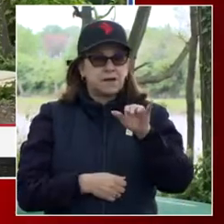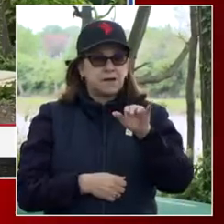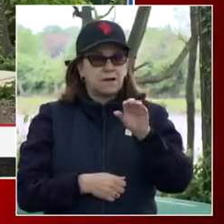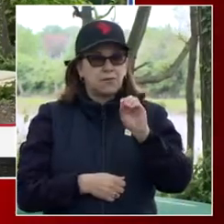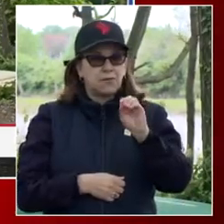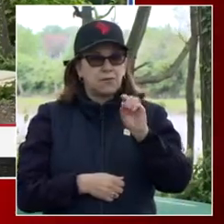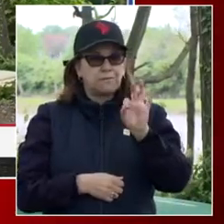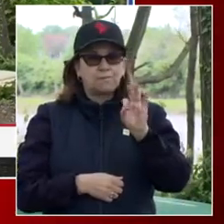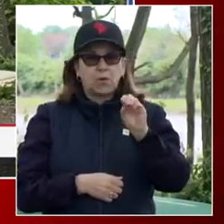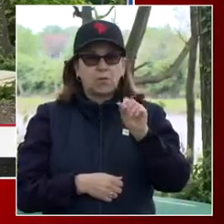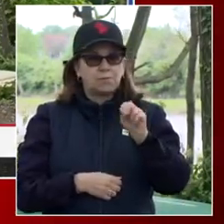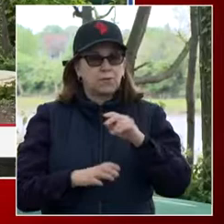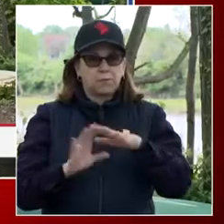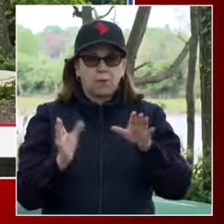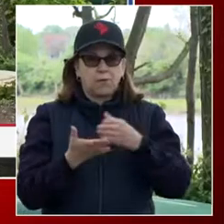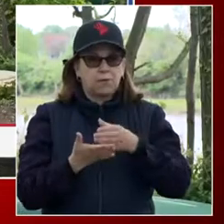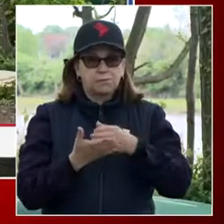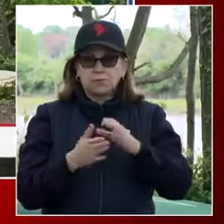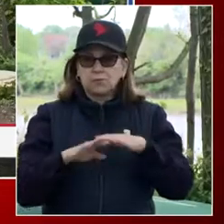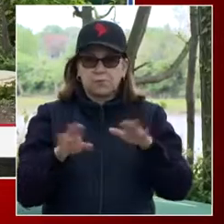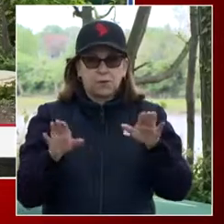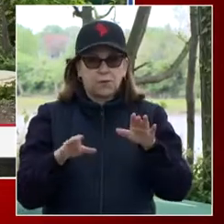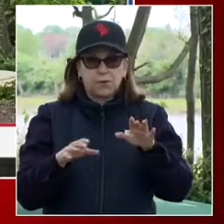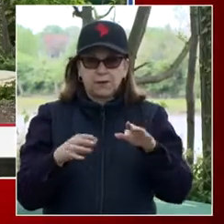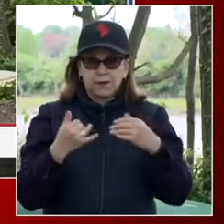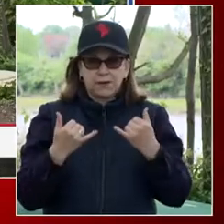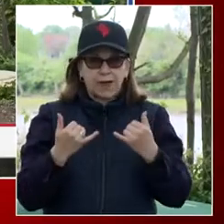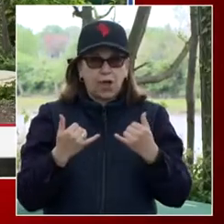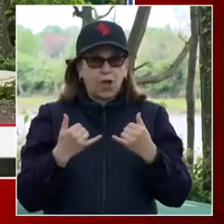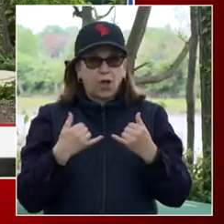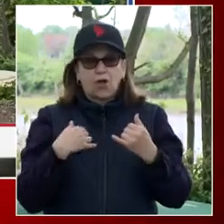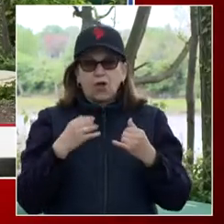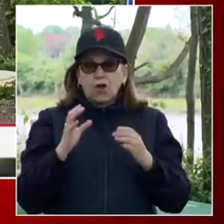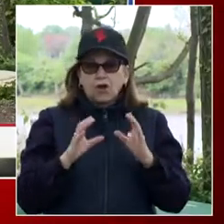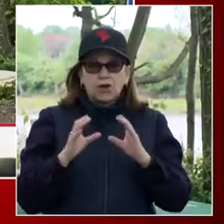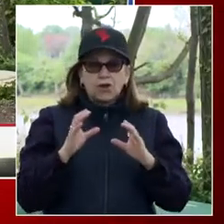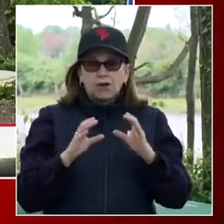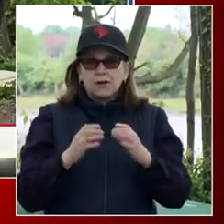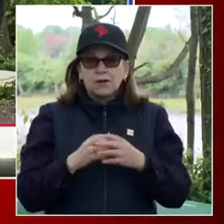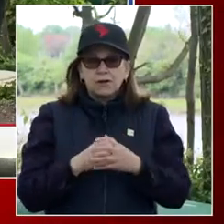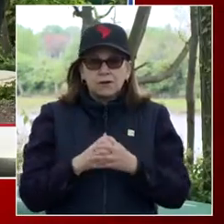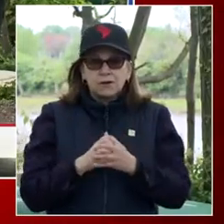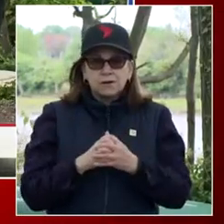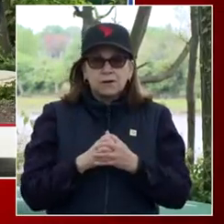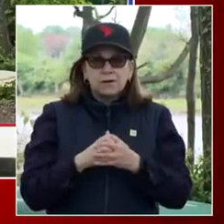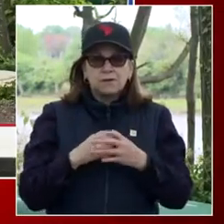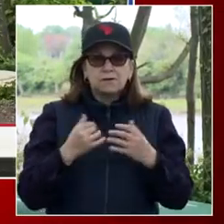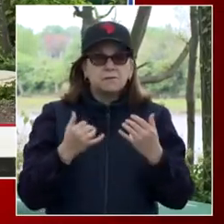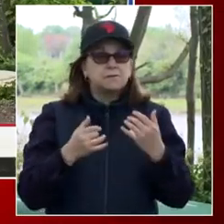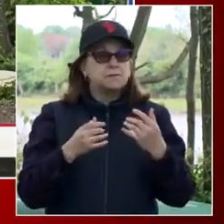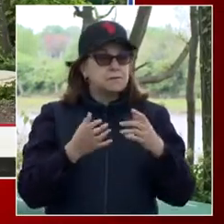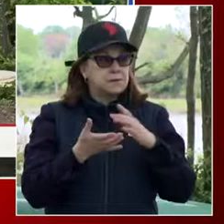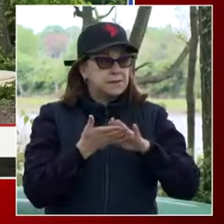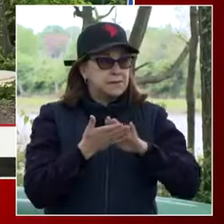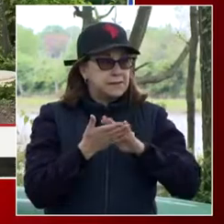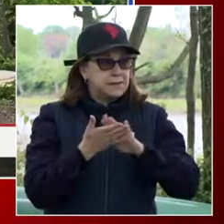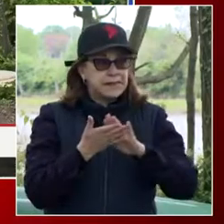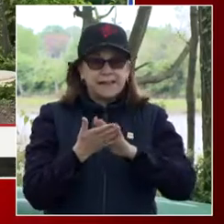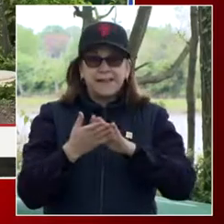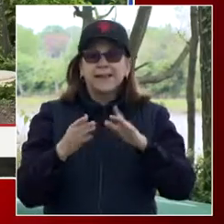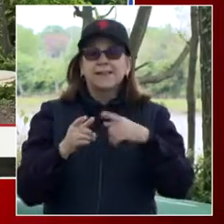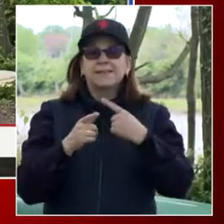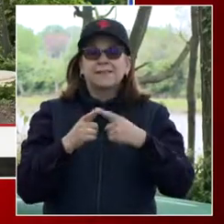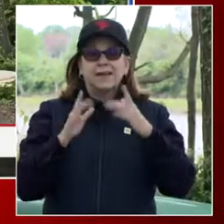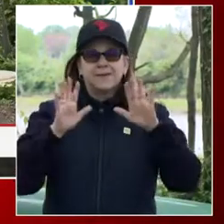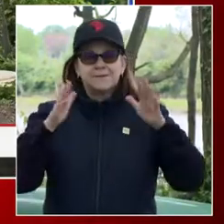to redouble our efforts on that after the pandemic. But we've made a lot of we've made a lot of